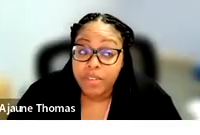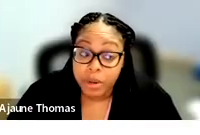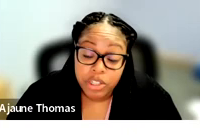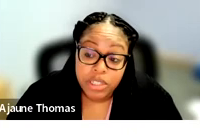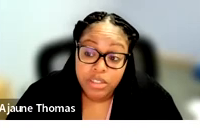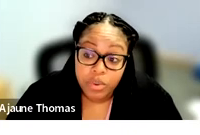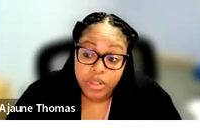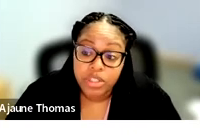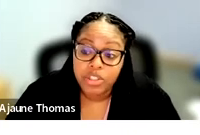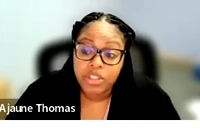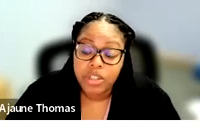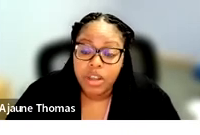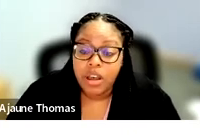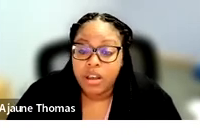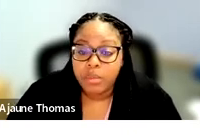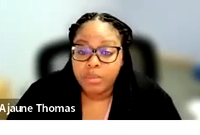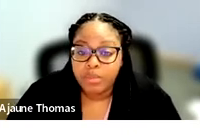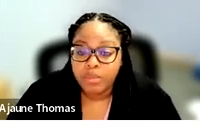purchase, storage